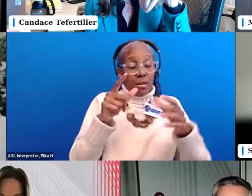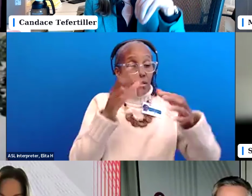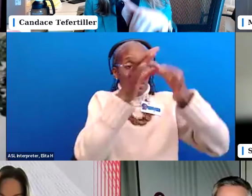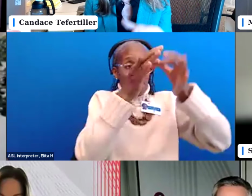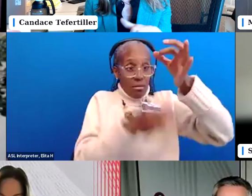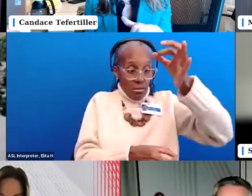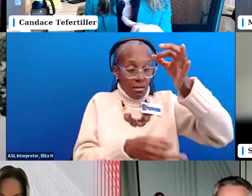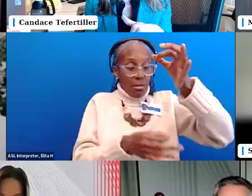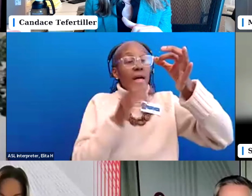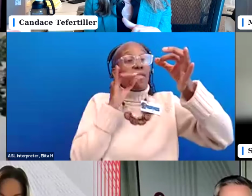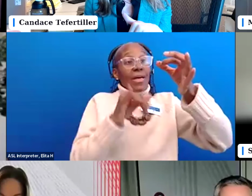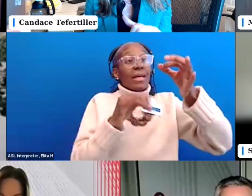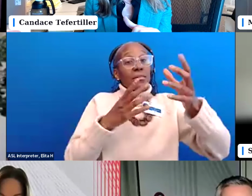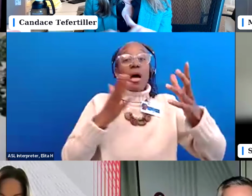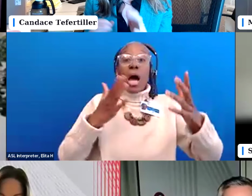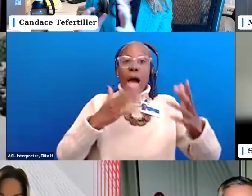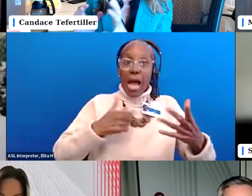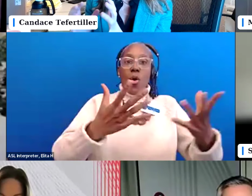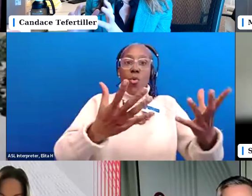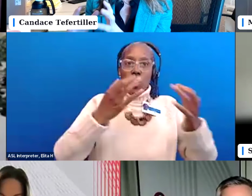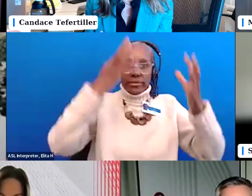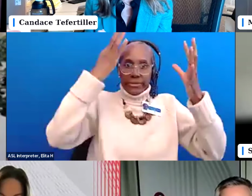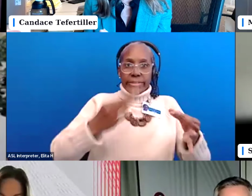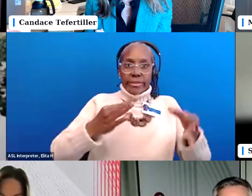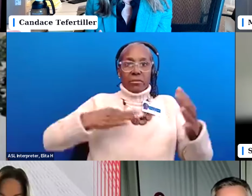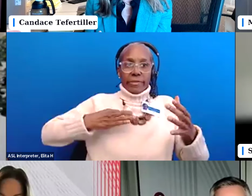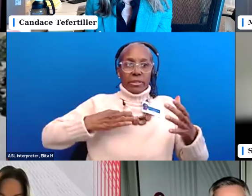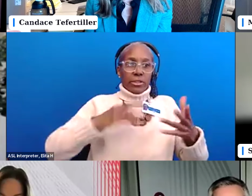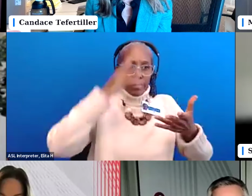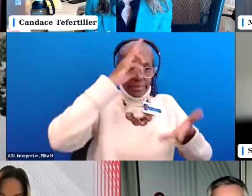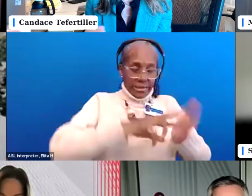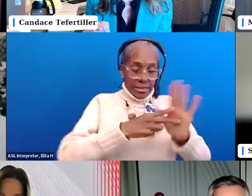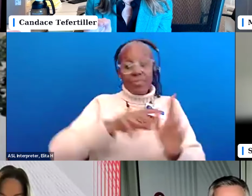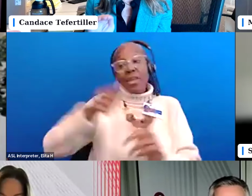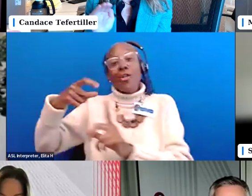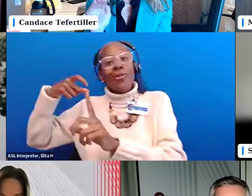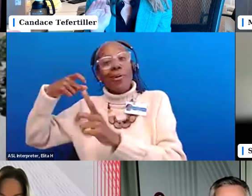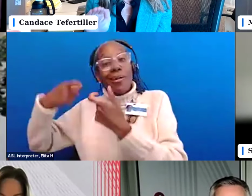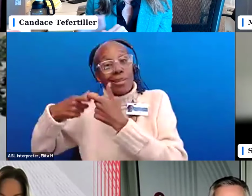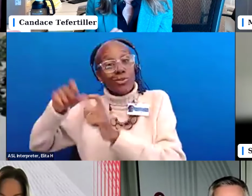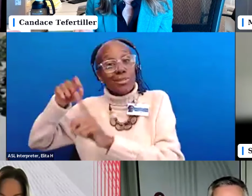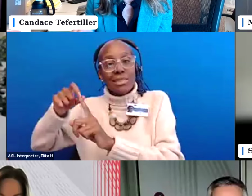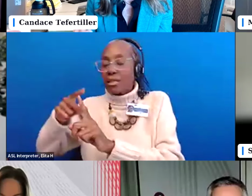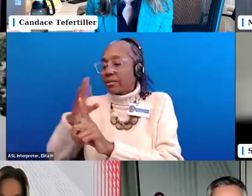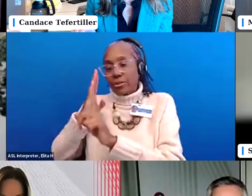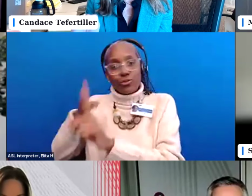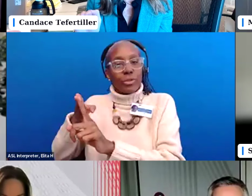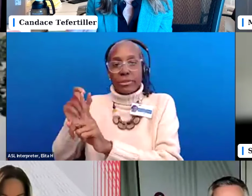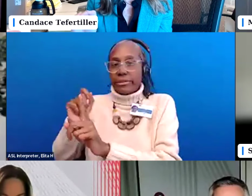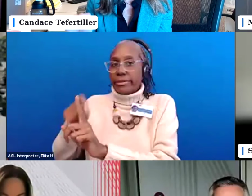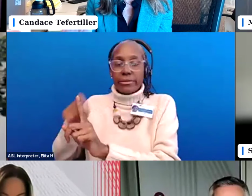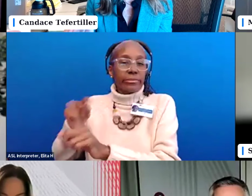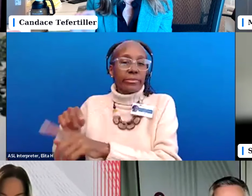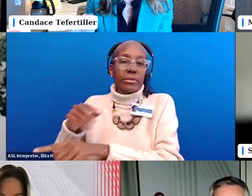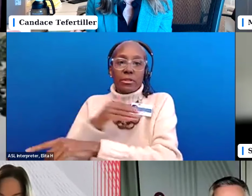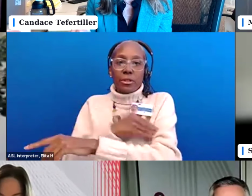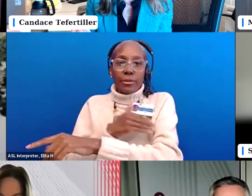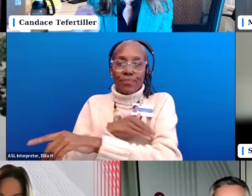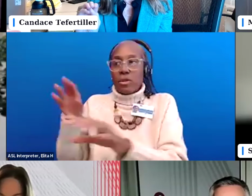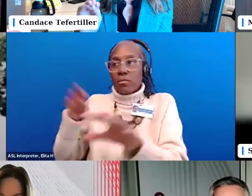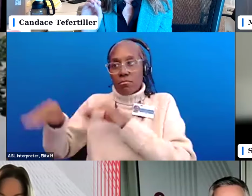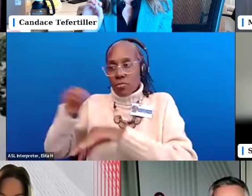by voluntary intent, whereas other types of electrical stimulation are directly stimulating those